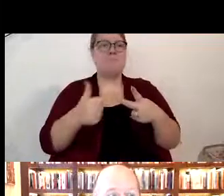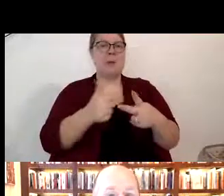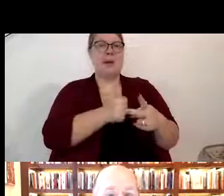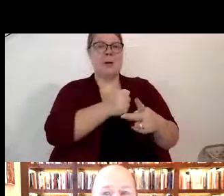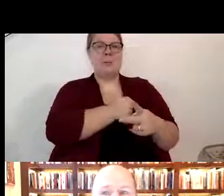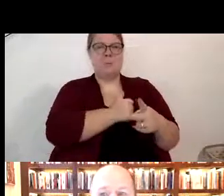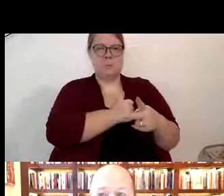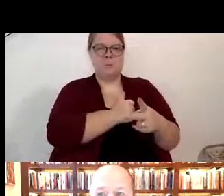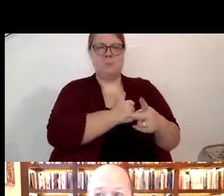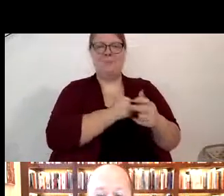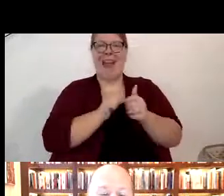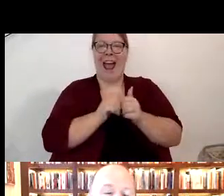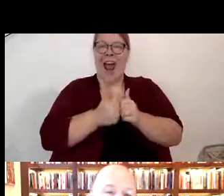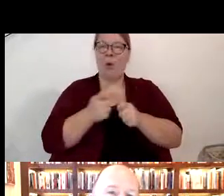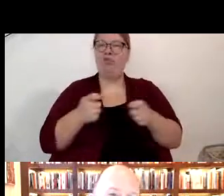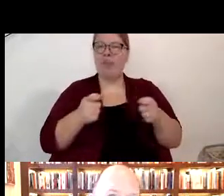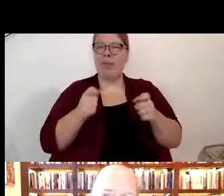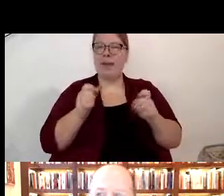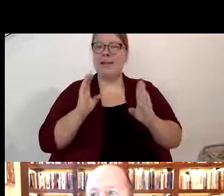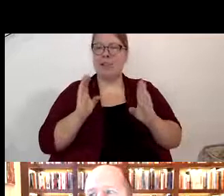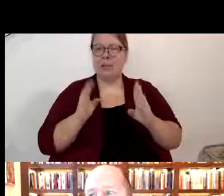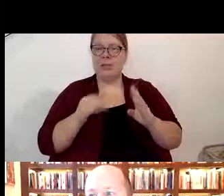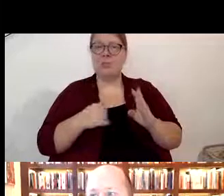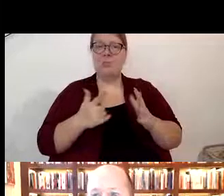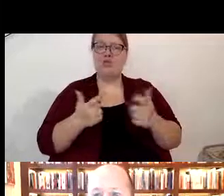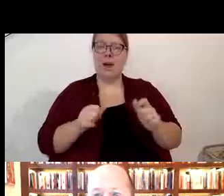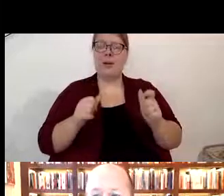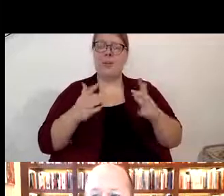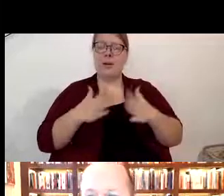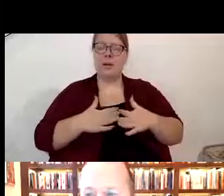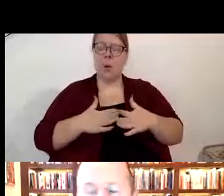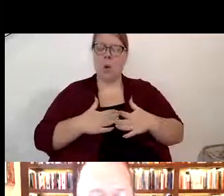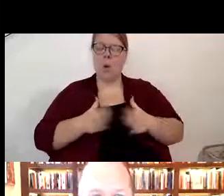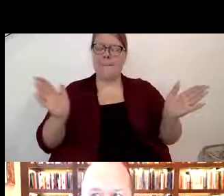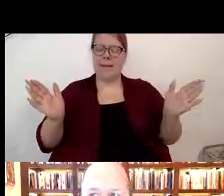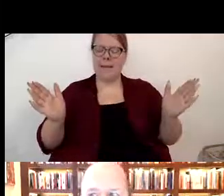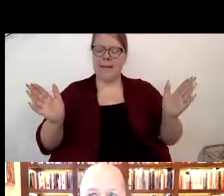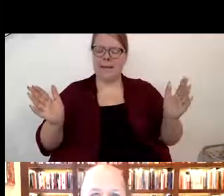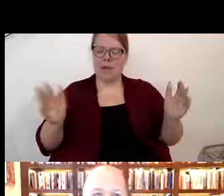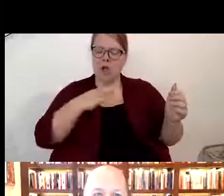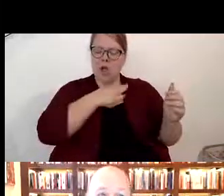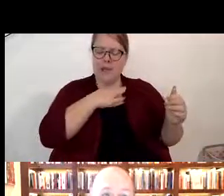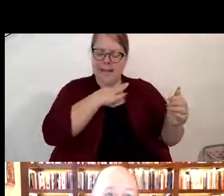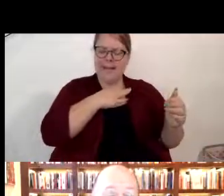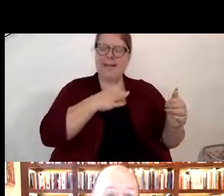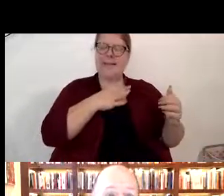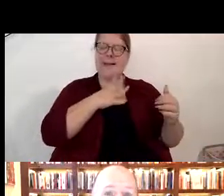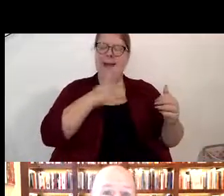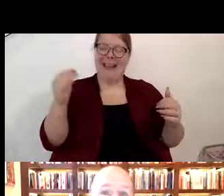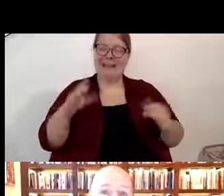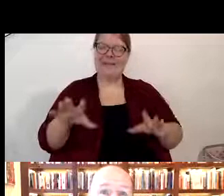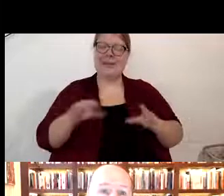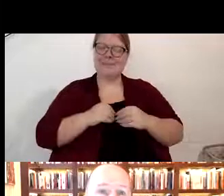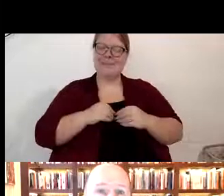in which you regulate your attention. One of openness, one of curiosity and acceptance,